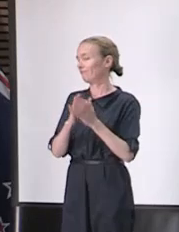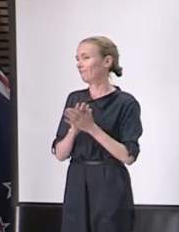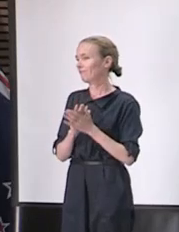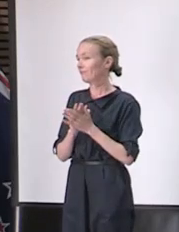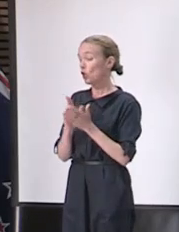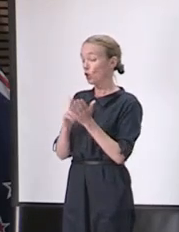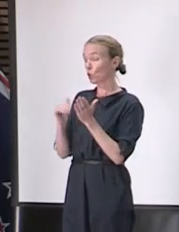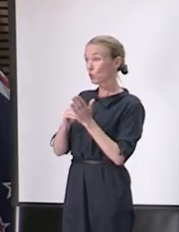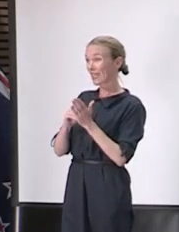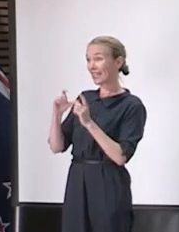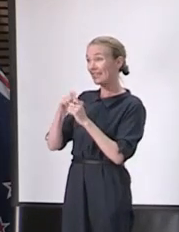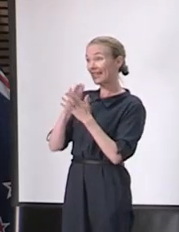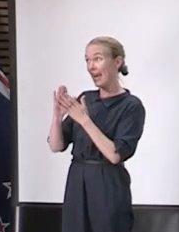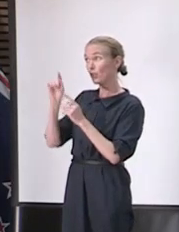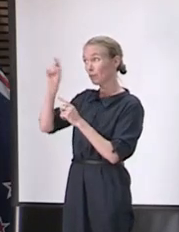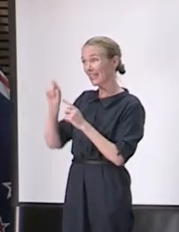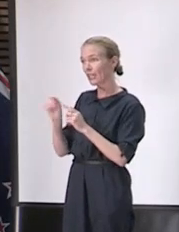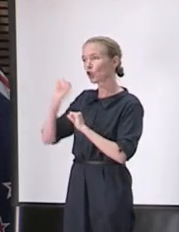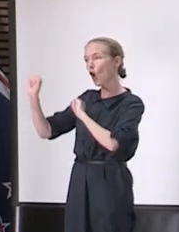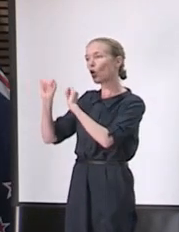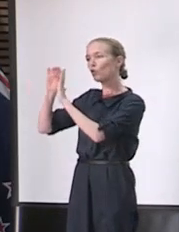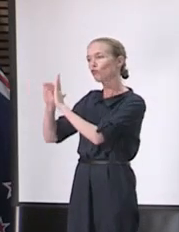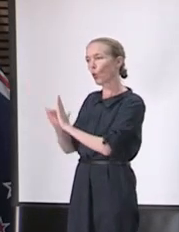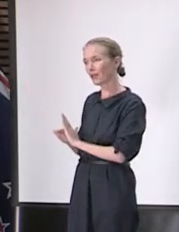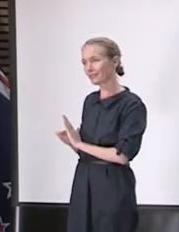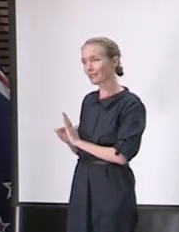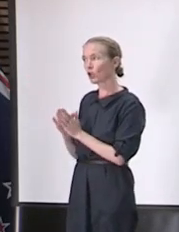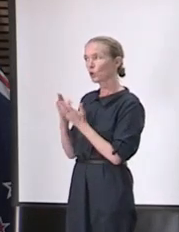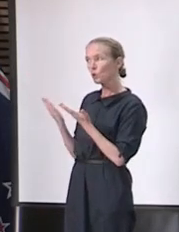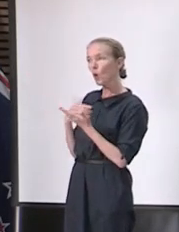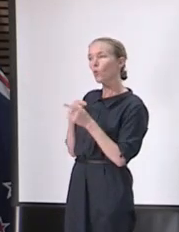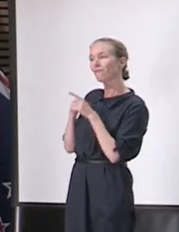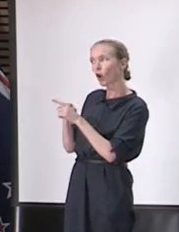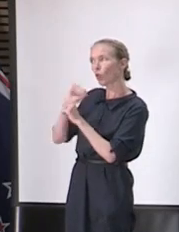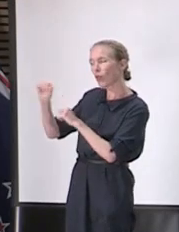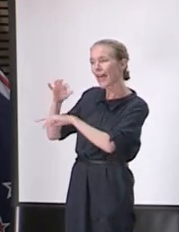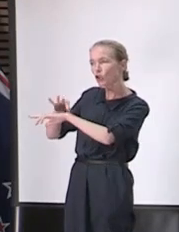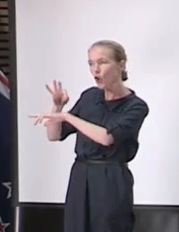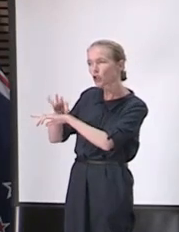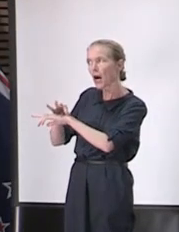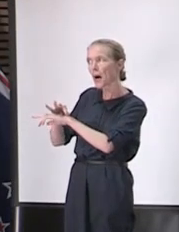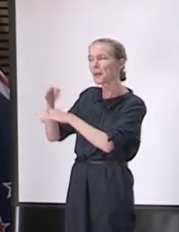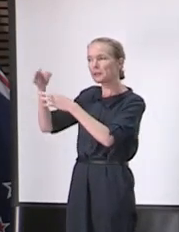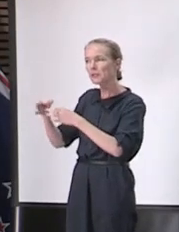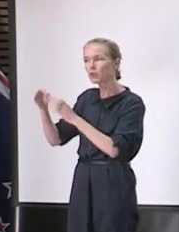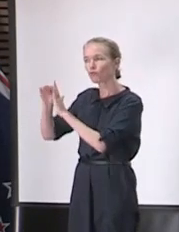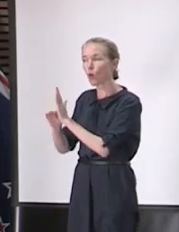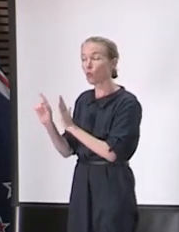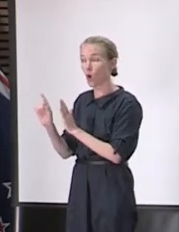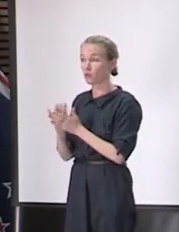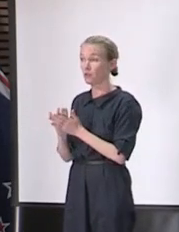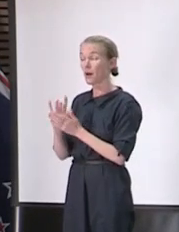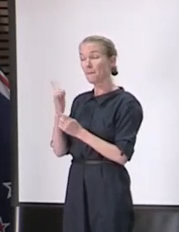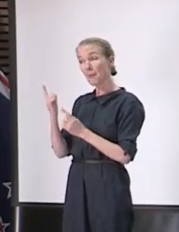on the part of individual clinicians and or managers of services. But the general principle will be in our